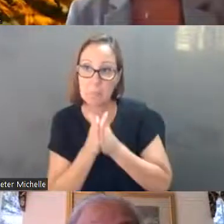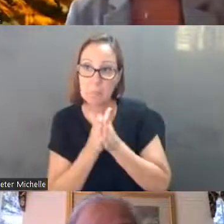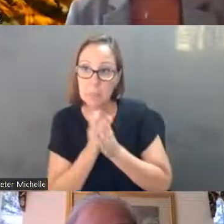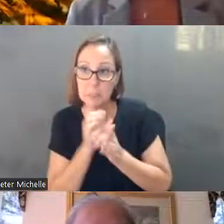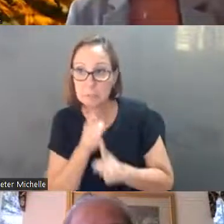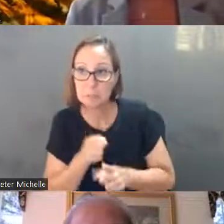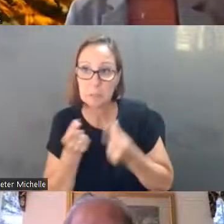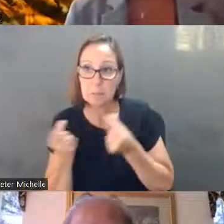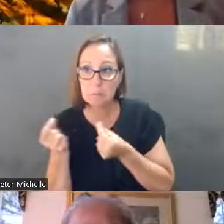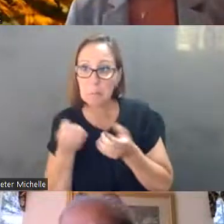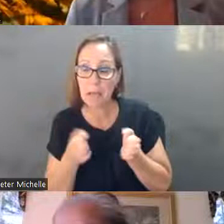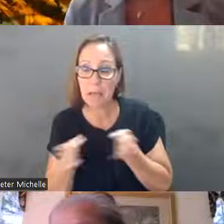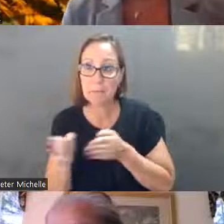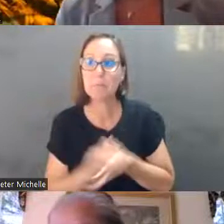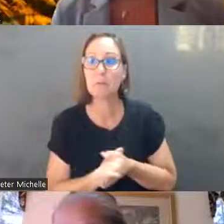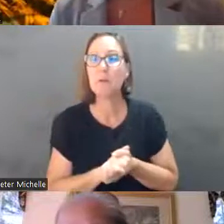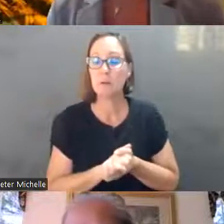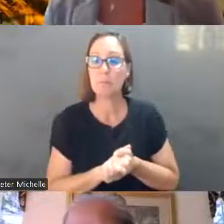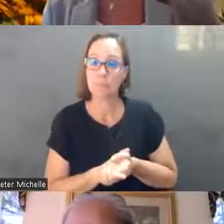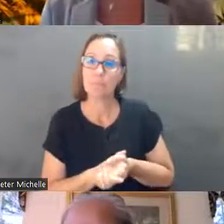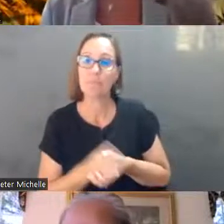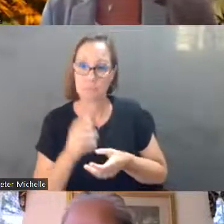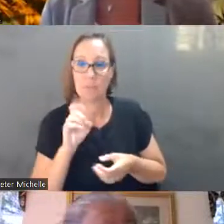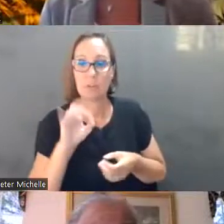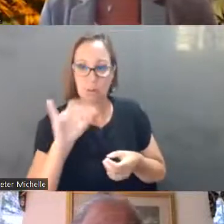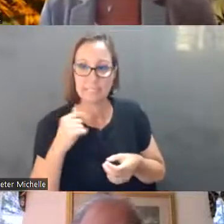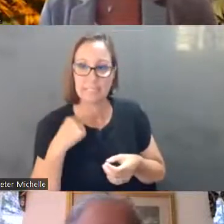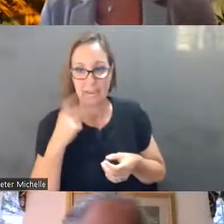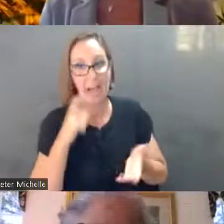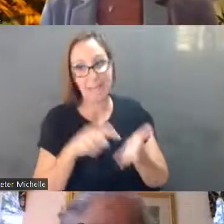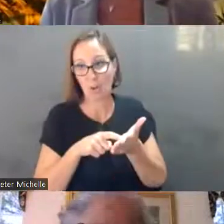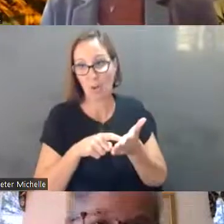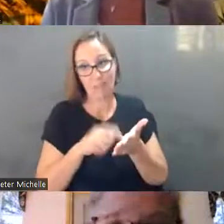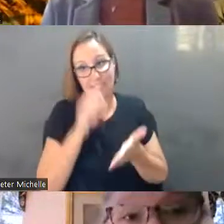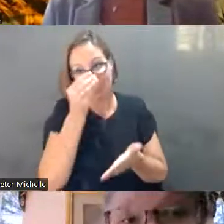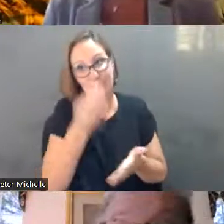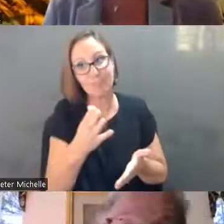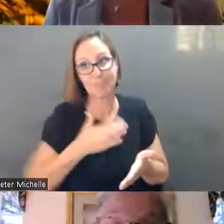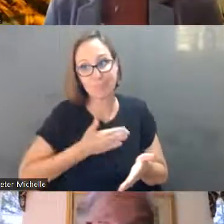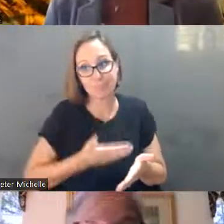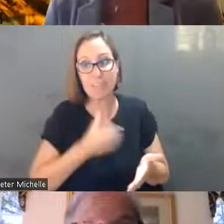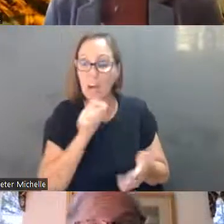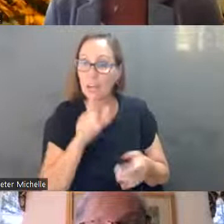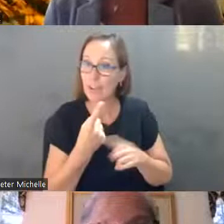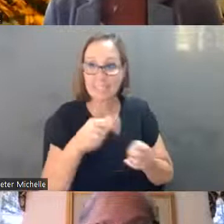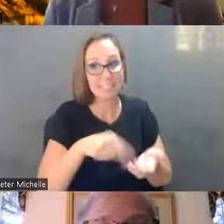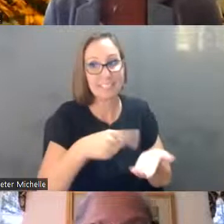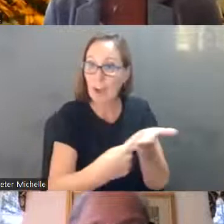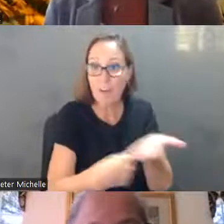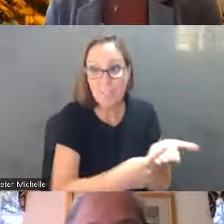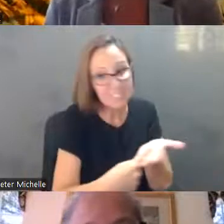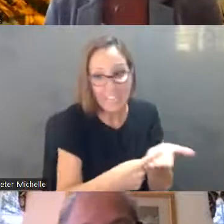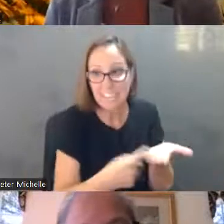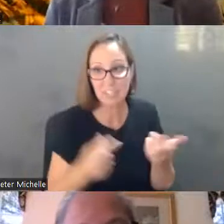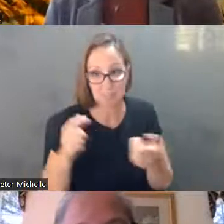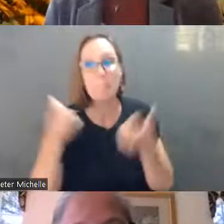Renita. So I will acknowledge that it not just in this conversation, but in many of the conversations when we're talking